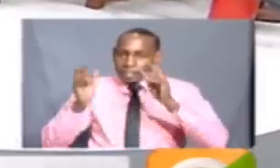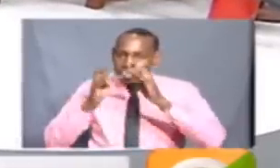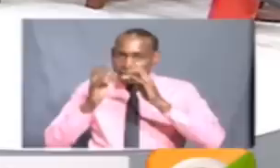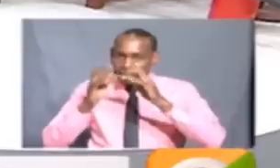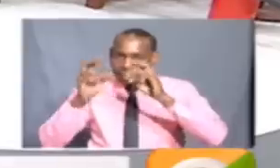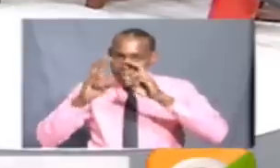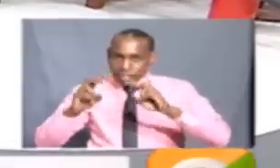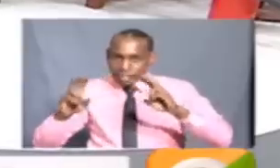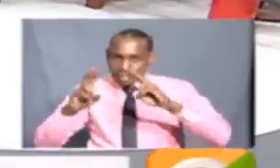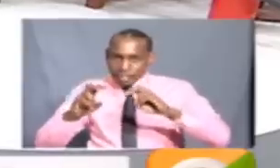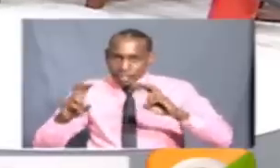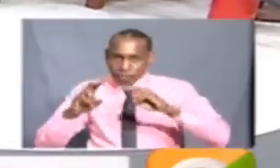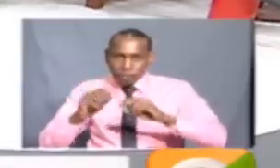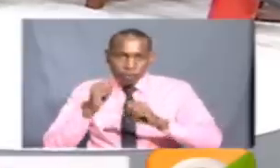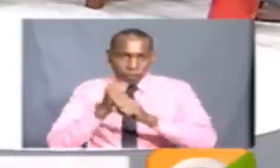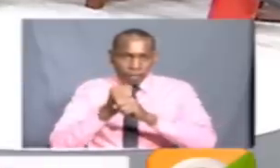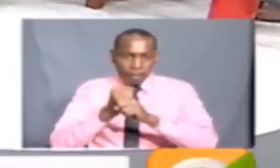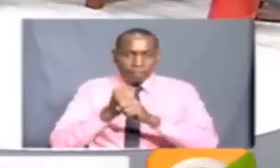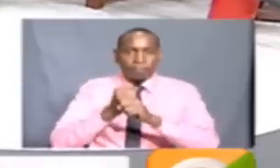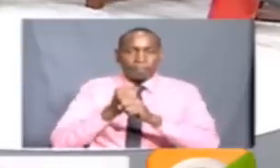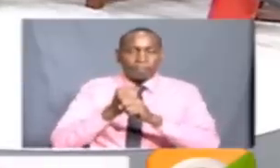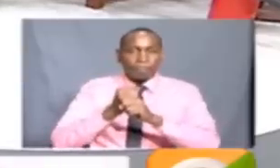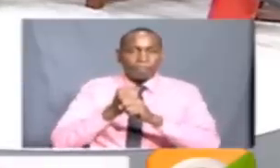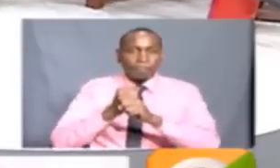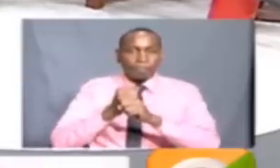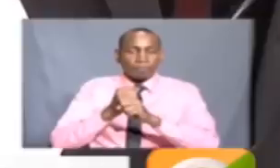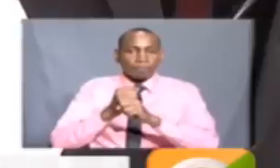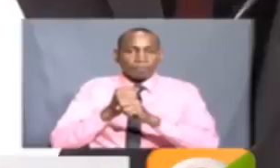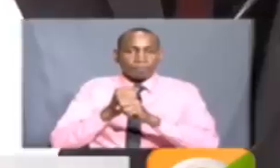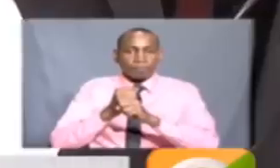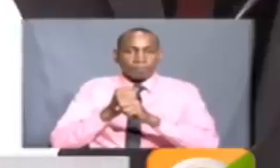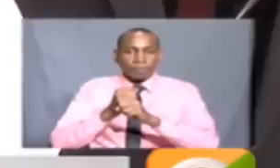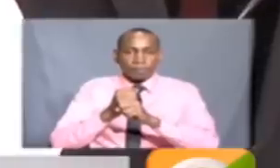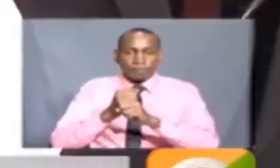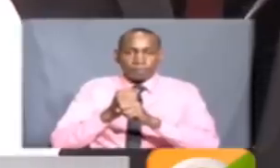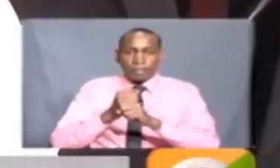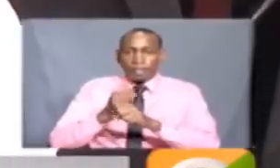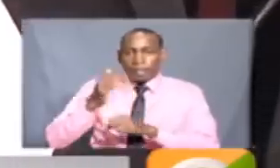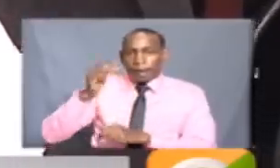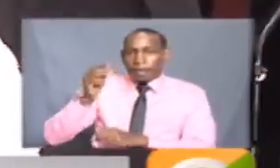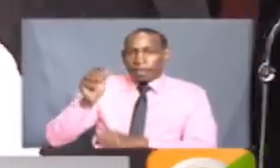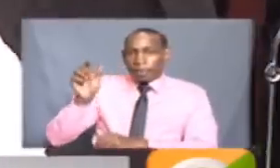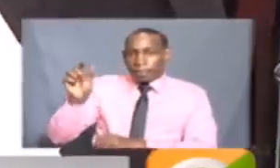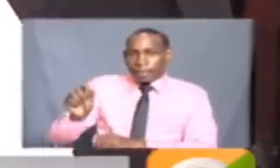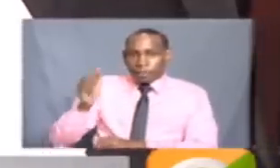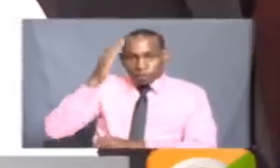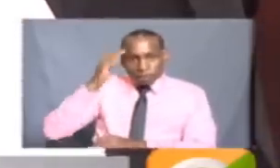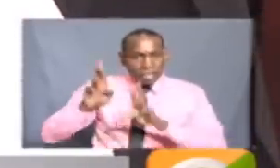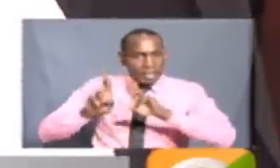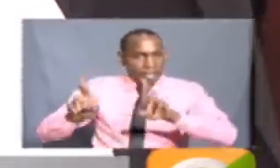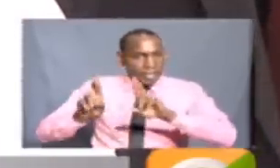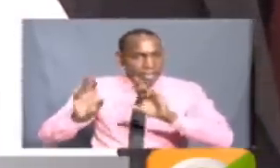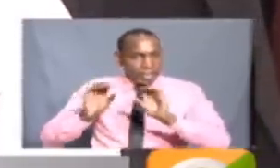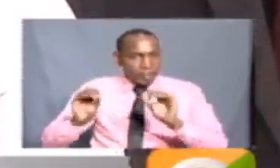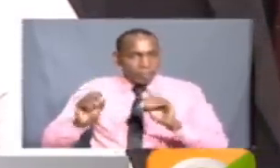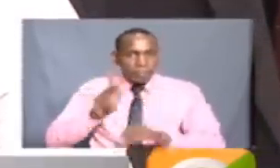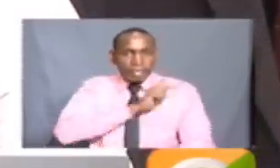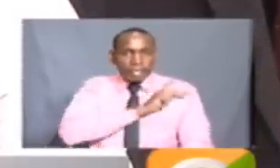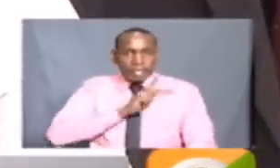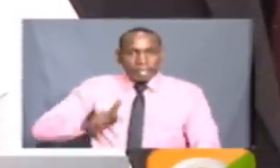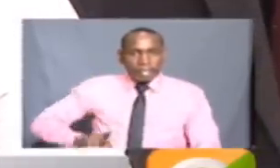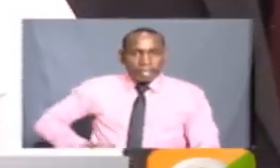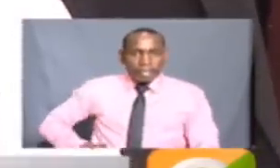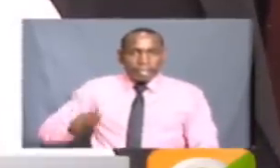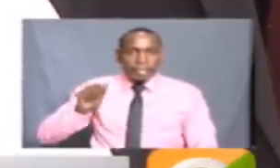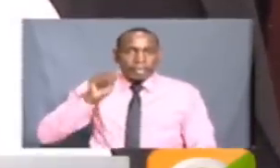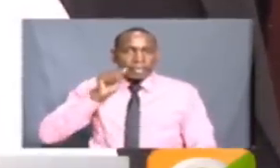Google works. Google is your friend. He says, Ethelred is known as the Unready, was the king of